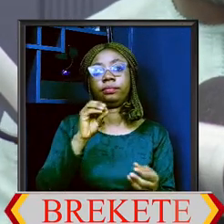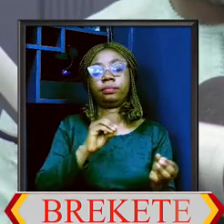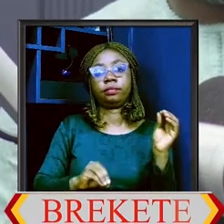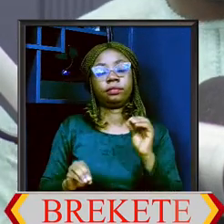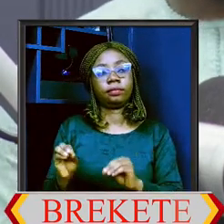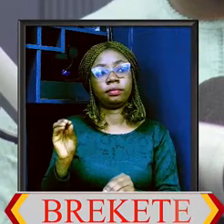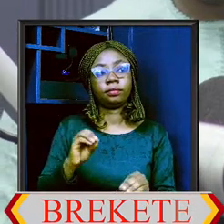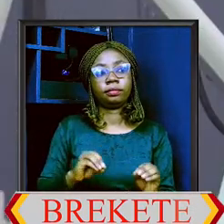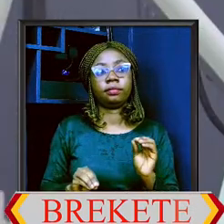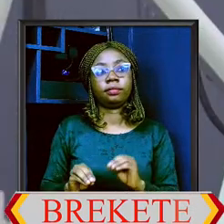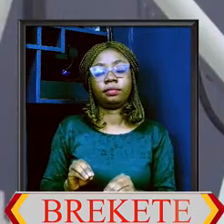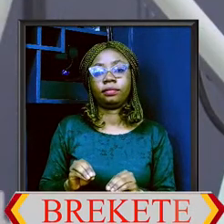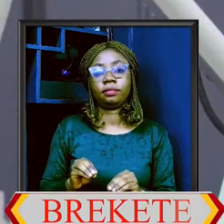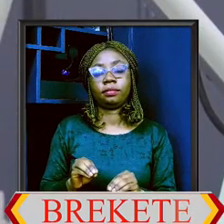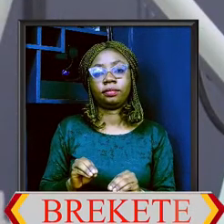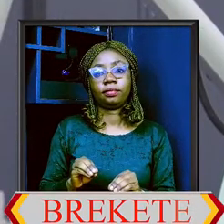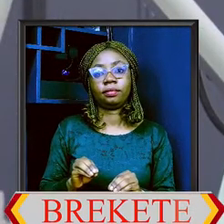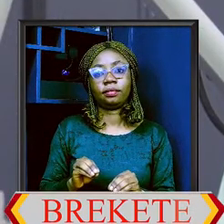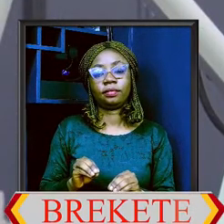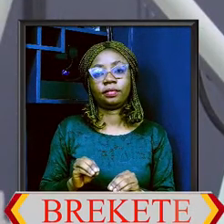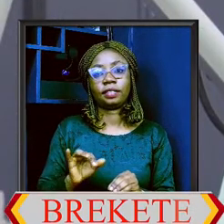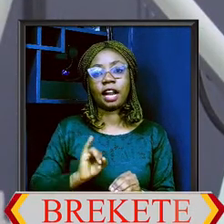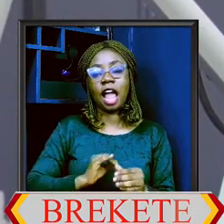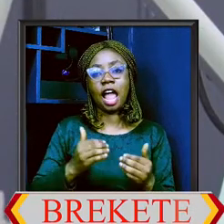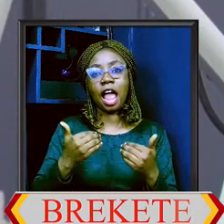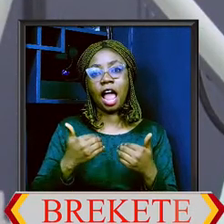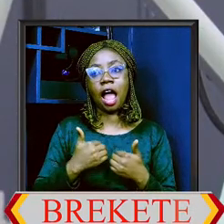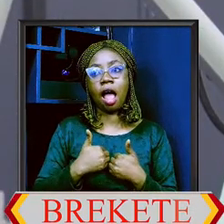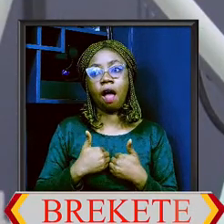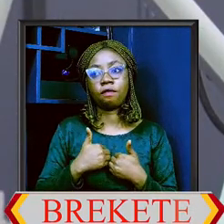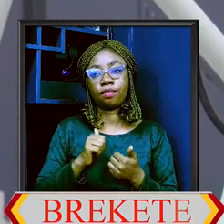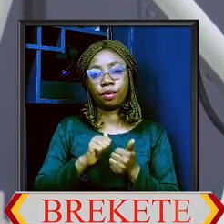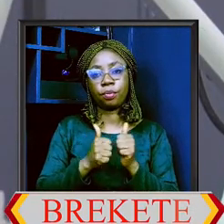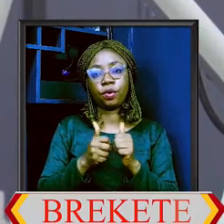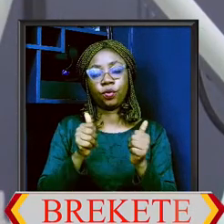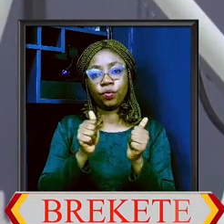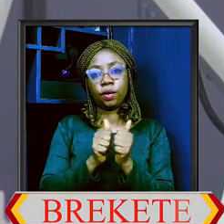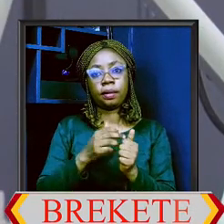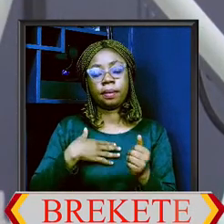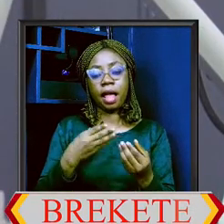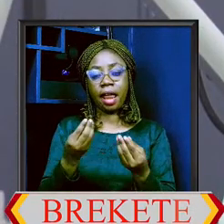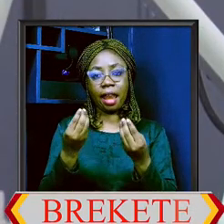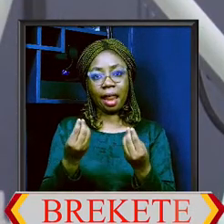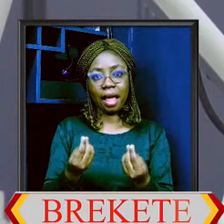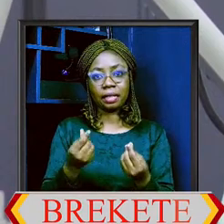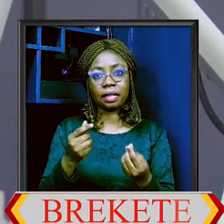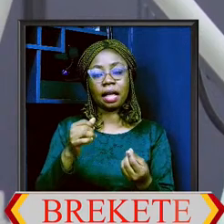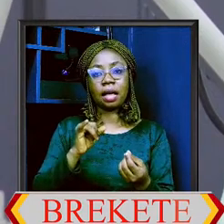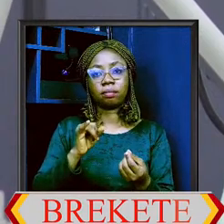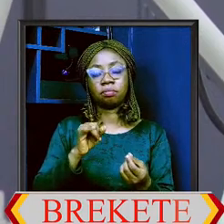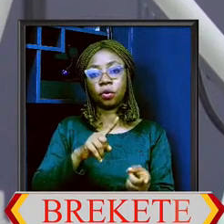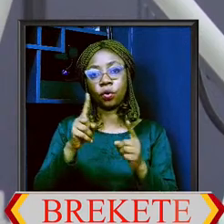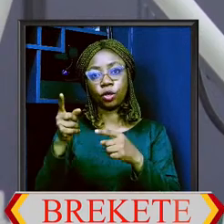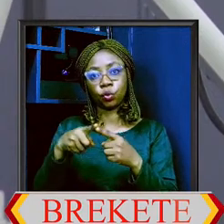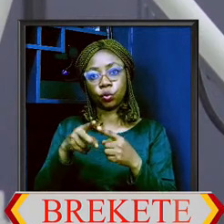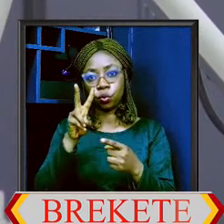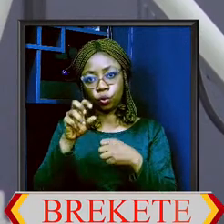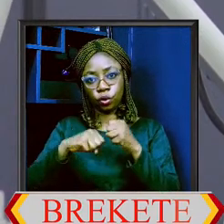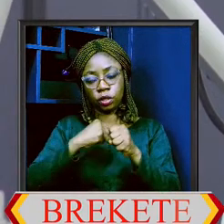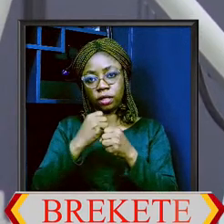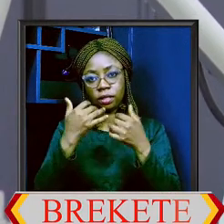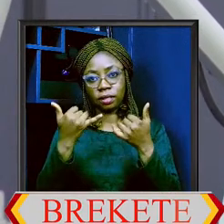contribut I contri I have a issue with my land and I been calling going to two years now trying